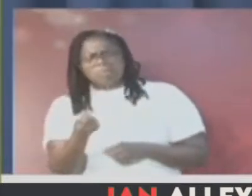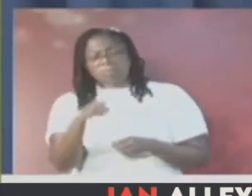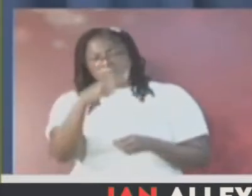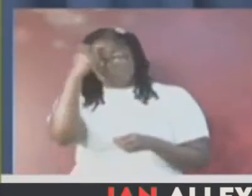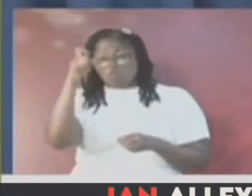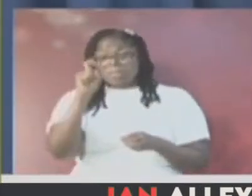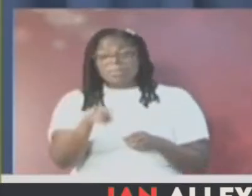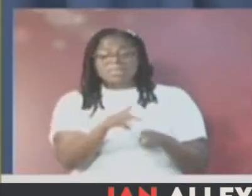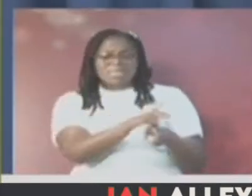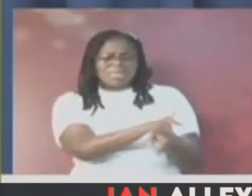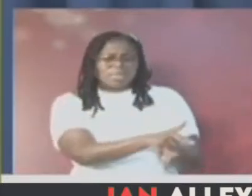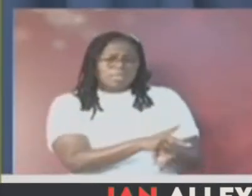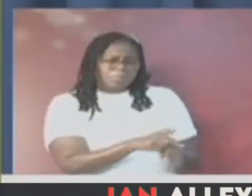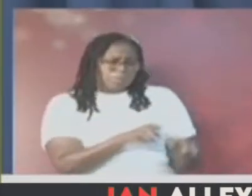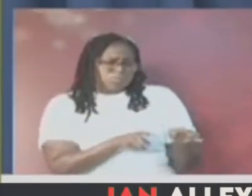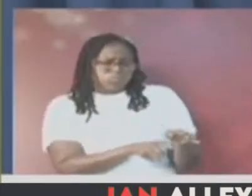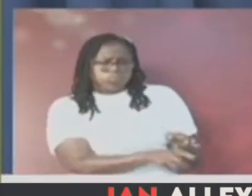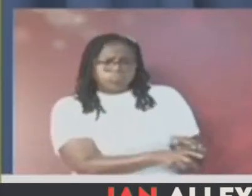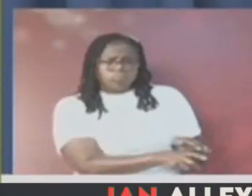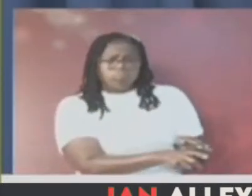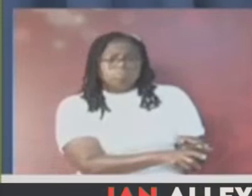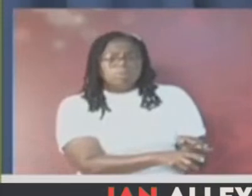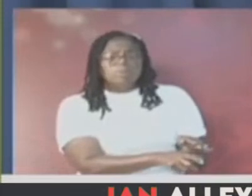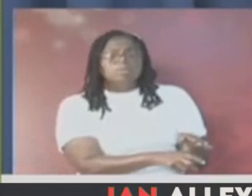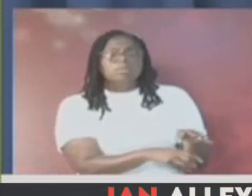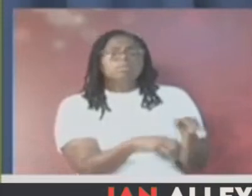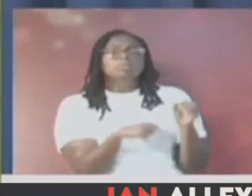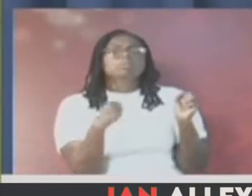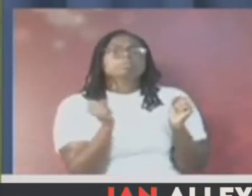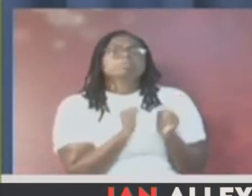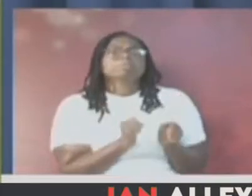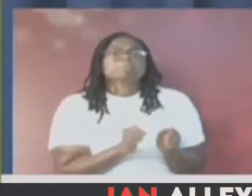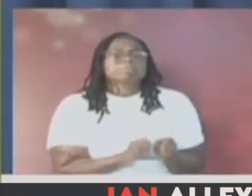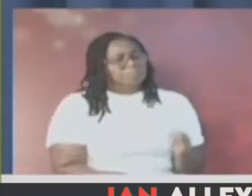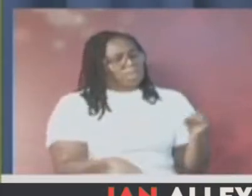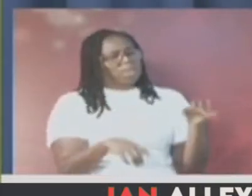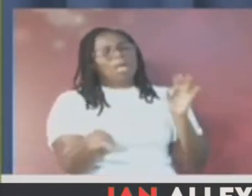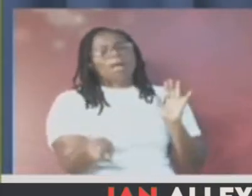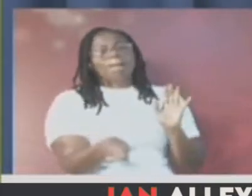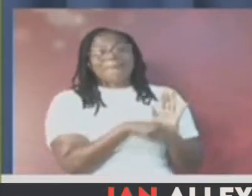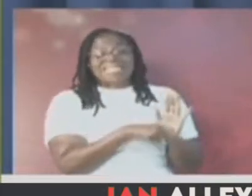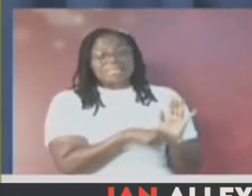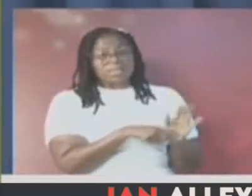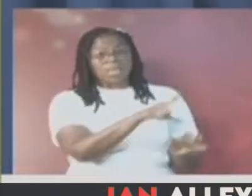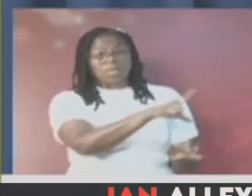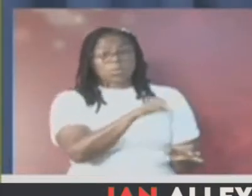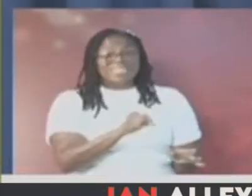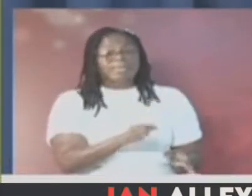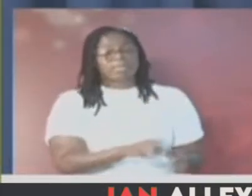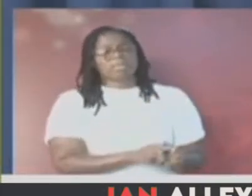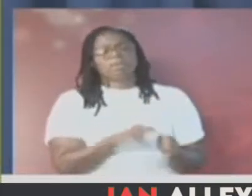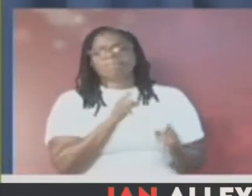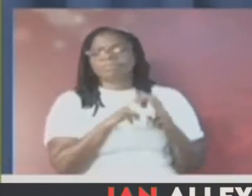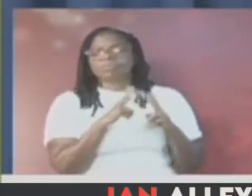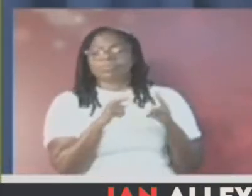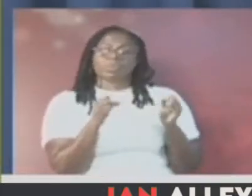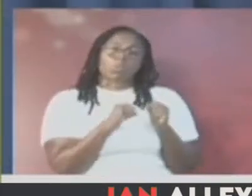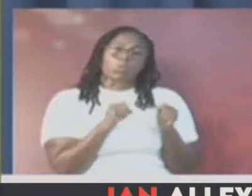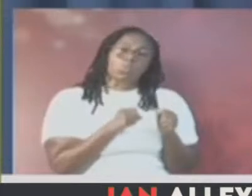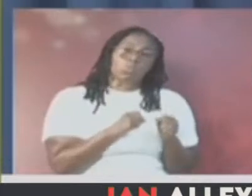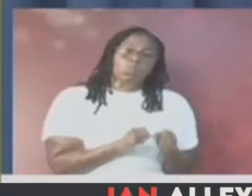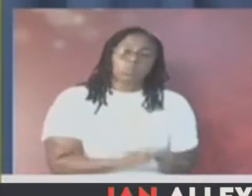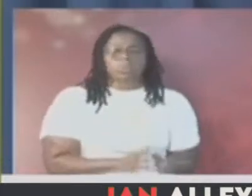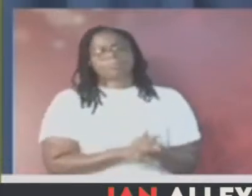have -20 storage capacity in Trinidad for about 750,000 to 1 million doses at